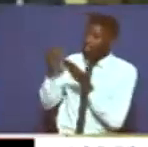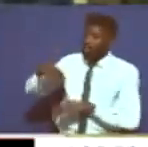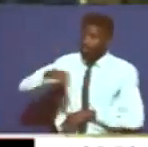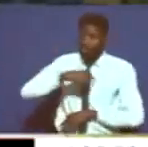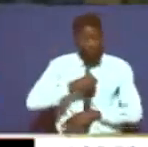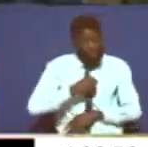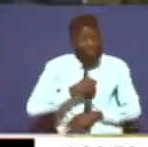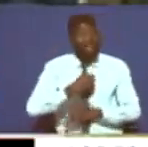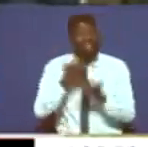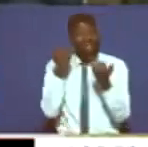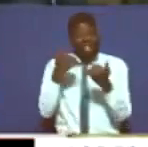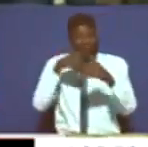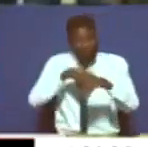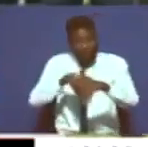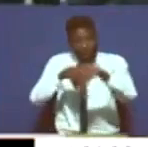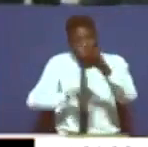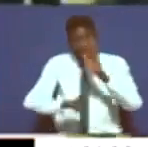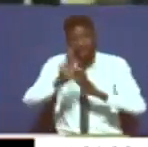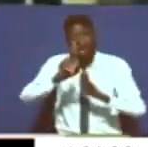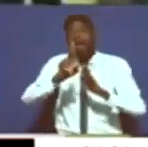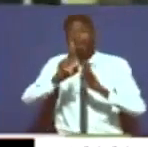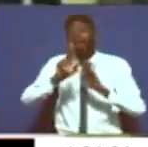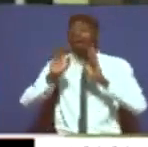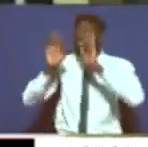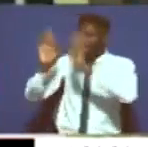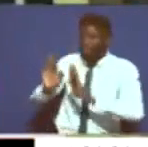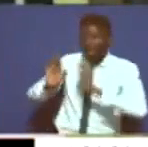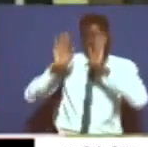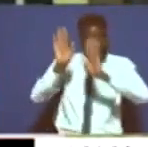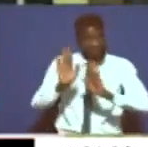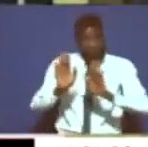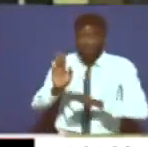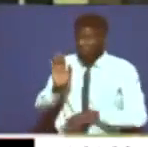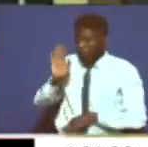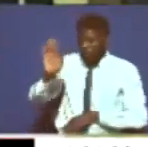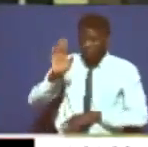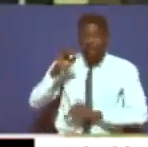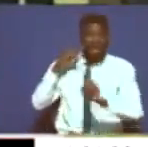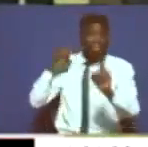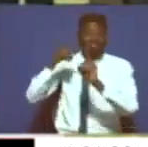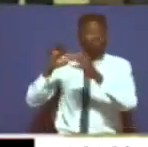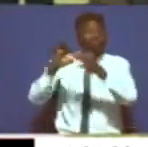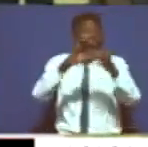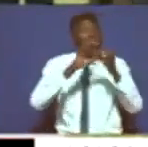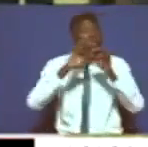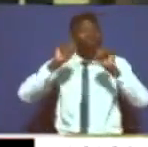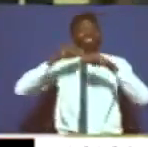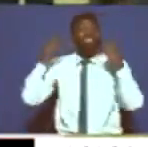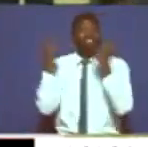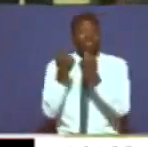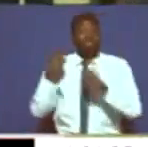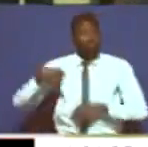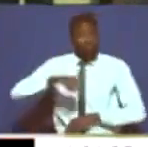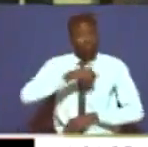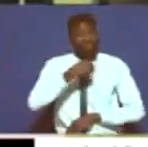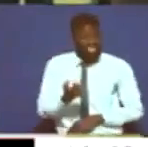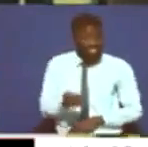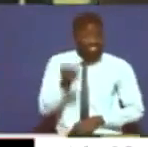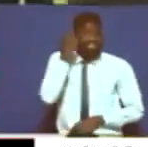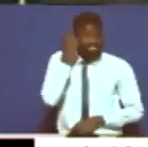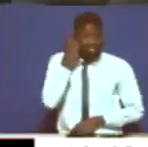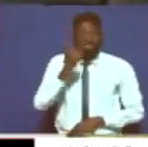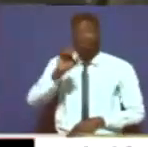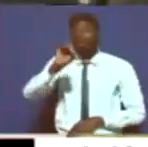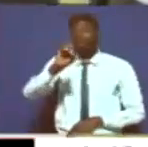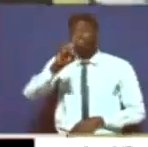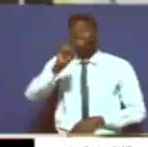on the ongoing campaigns by Azimio La Umoja team. Of course, we all understand that ODM leader Raila Odinga